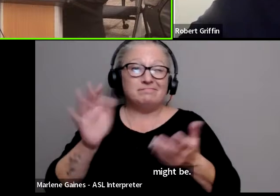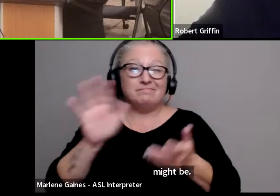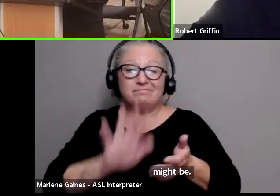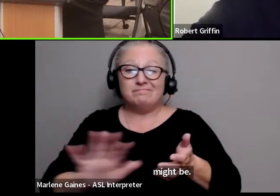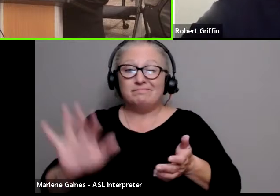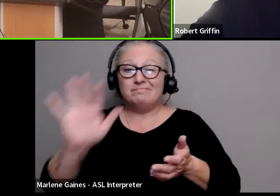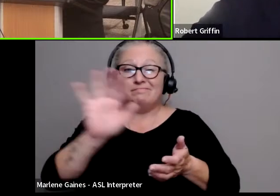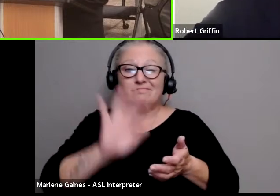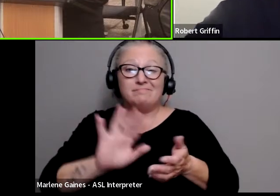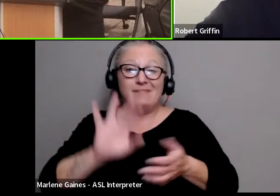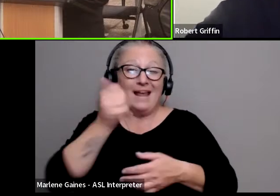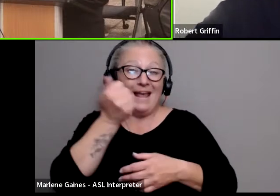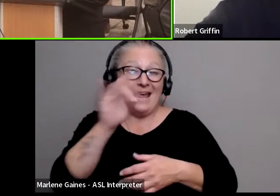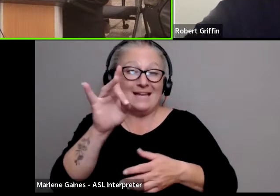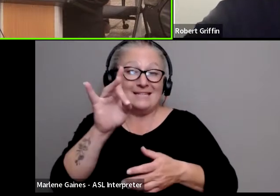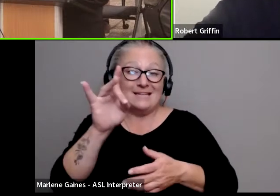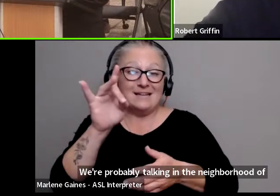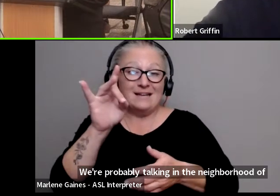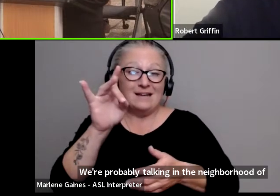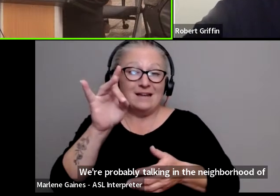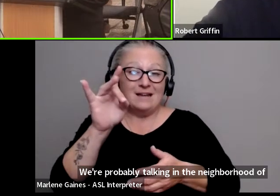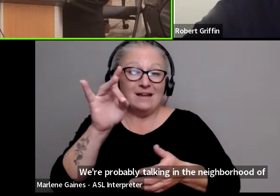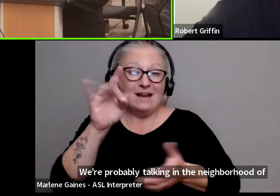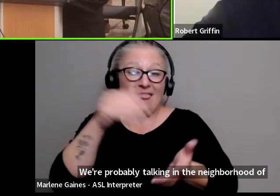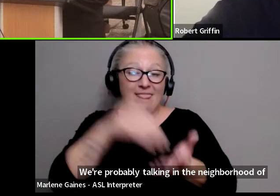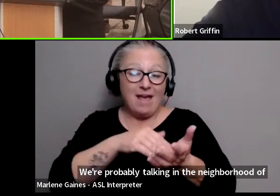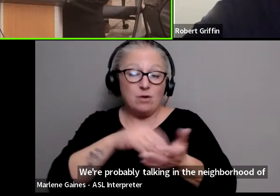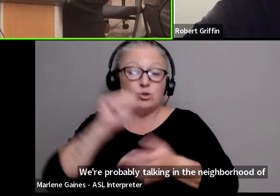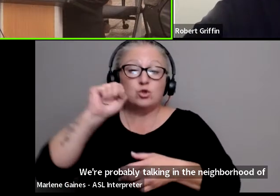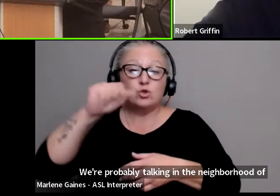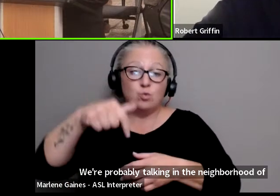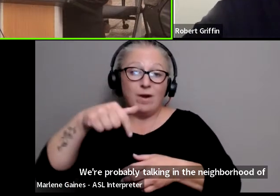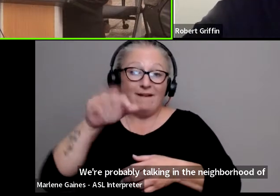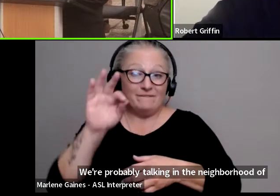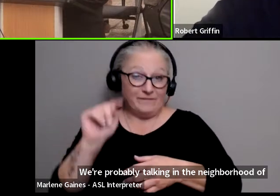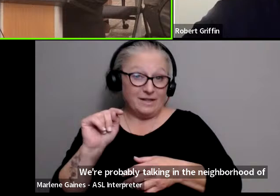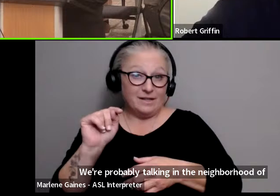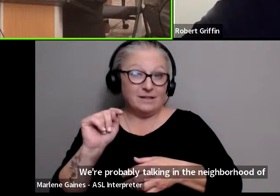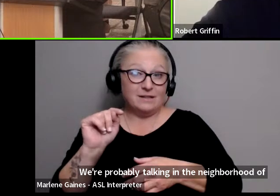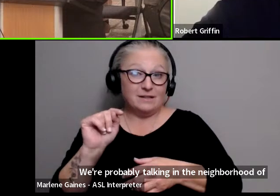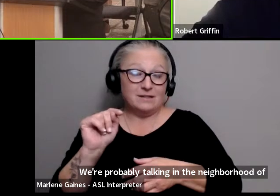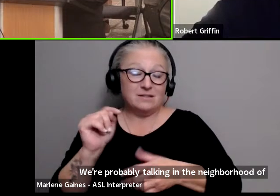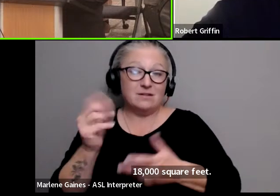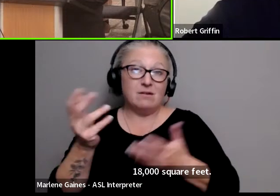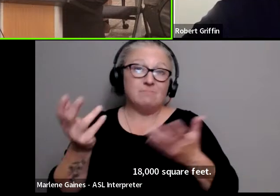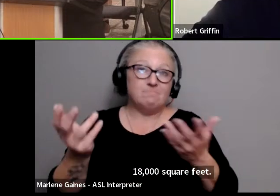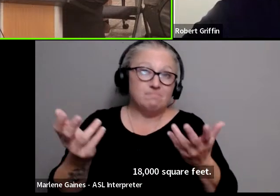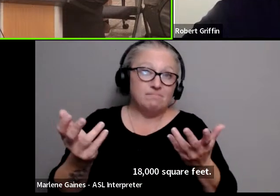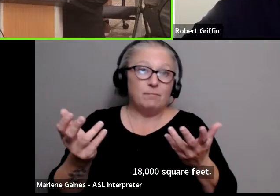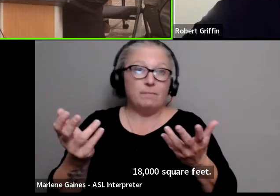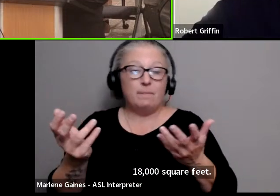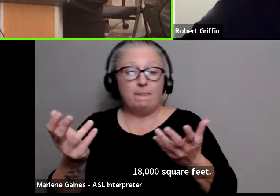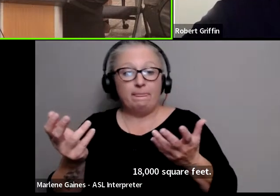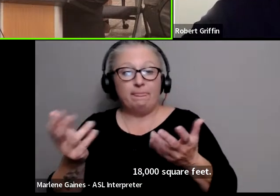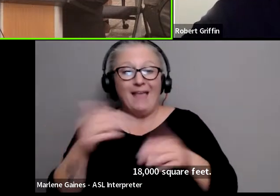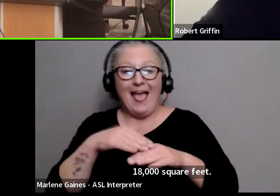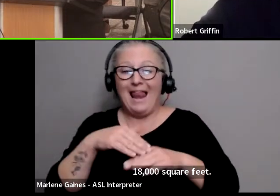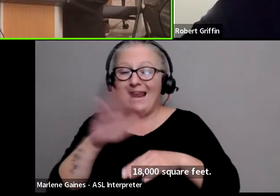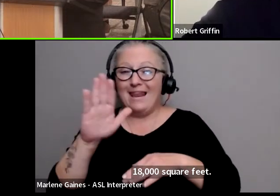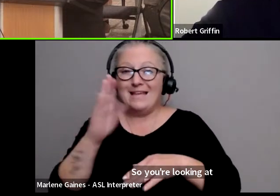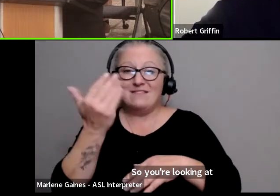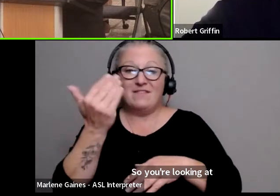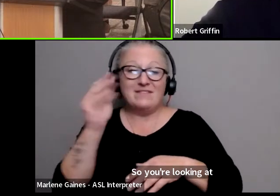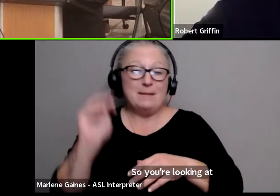of 18,000 square feet. So you're looking at least $15